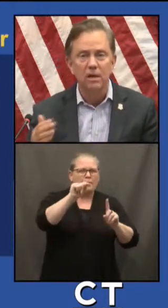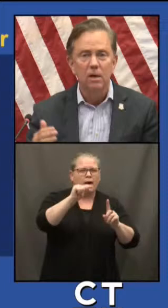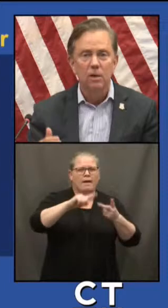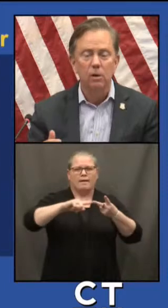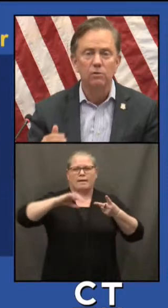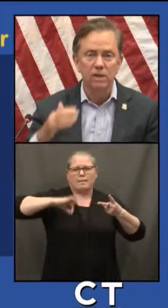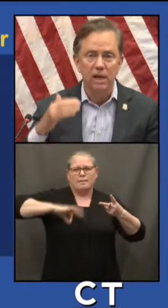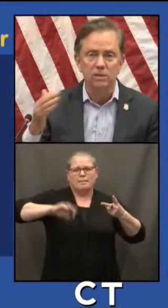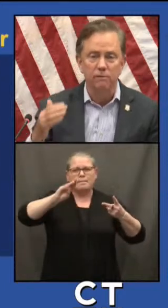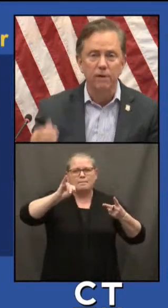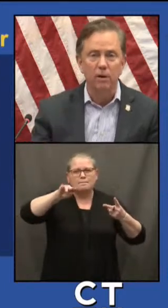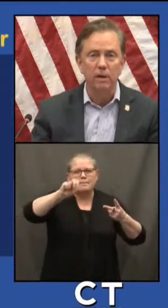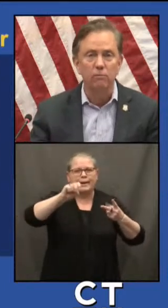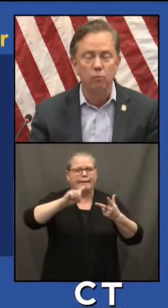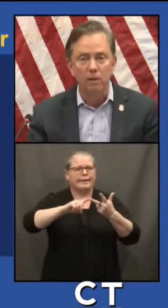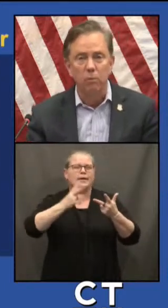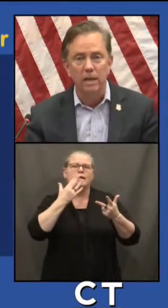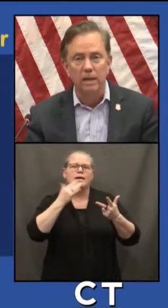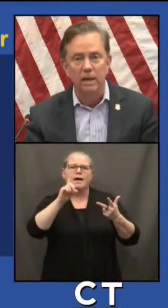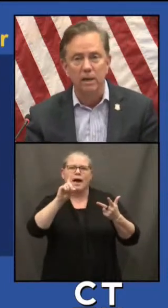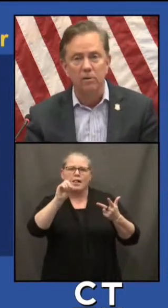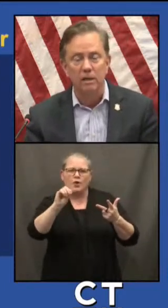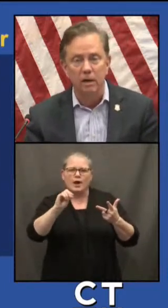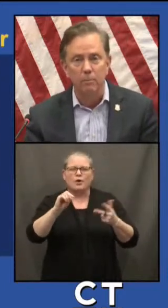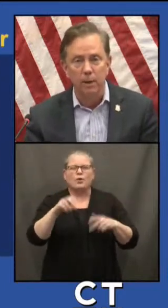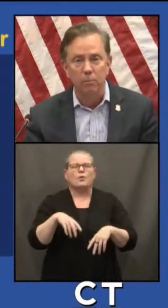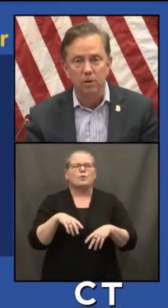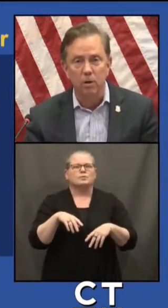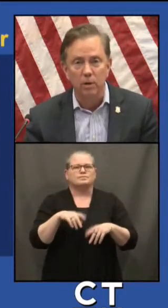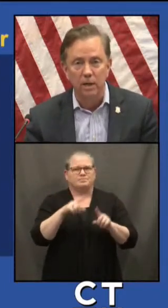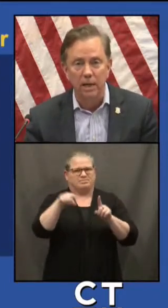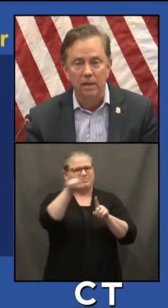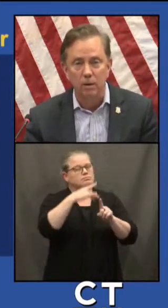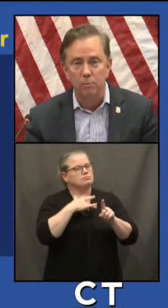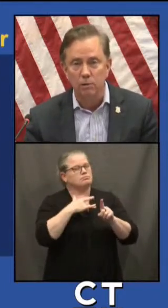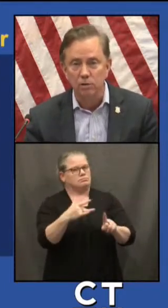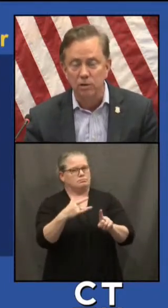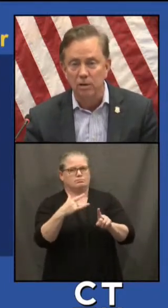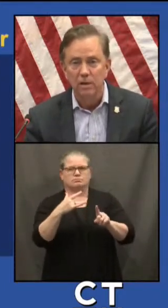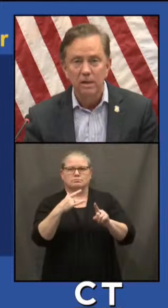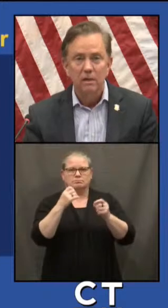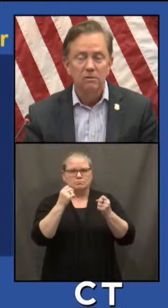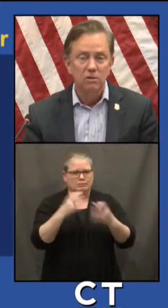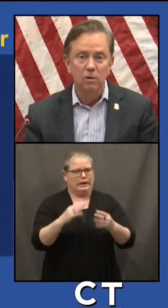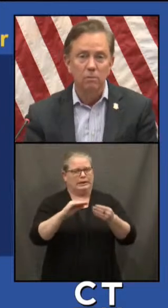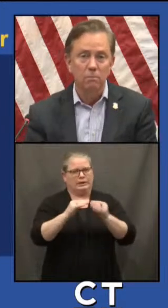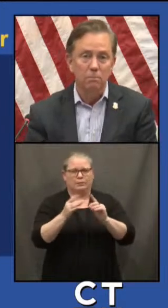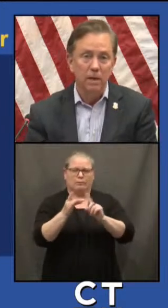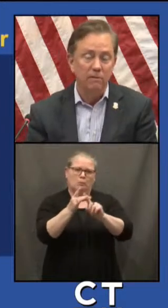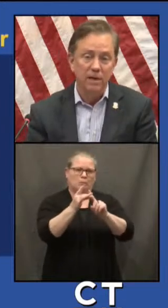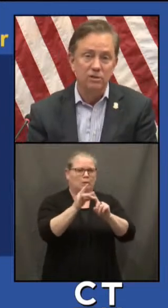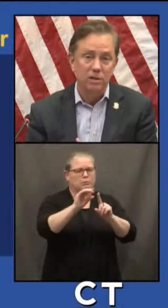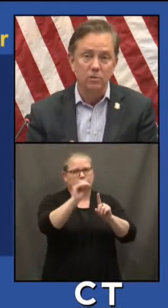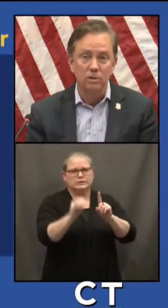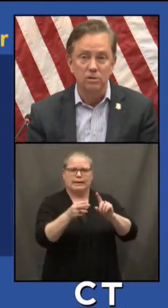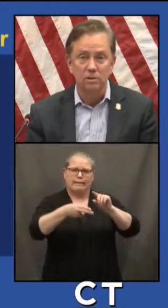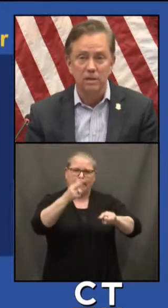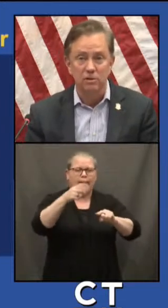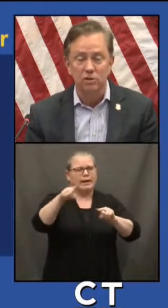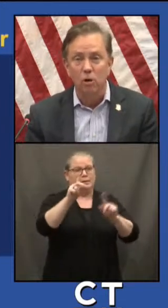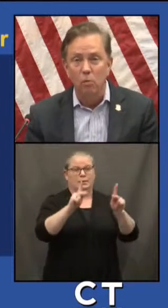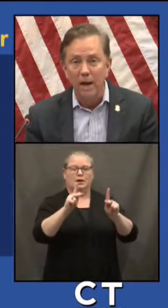Wisconsin, those states are very red right now, and their people are going and getting their booster. So my advice to you